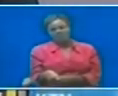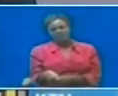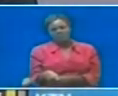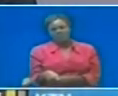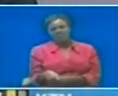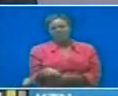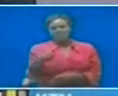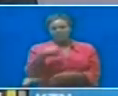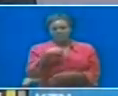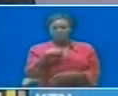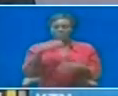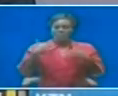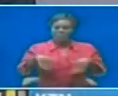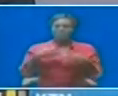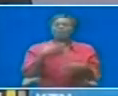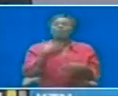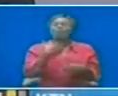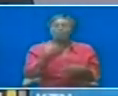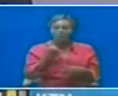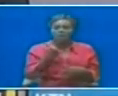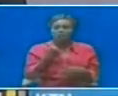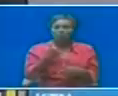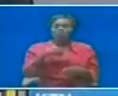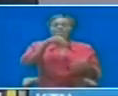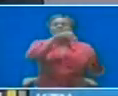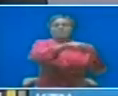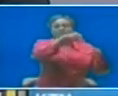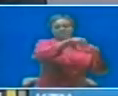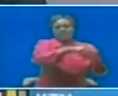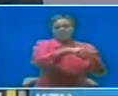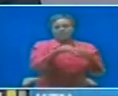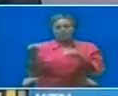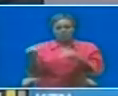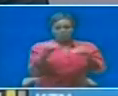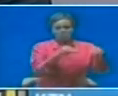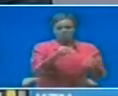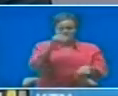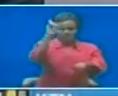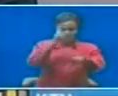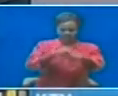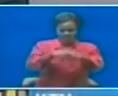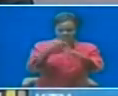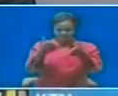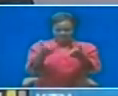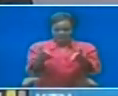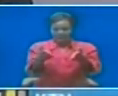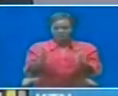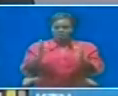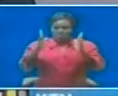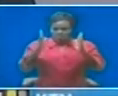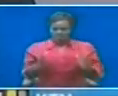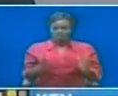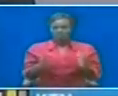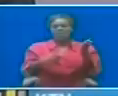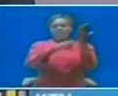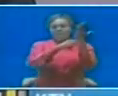there is a charge to it. People are willing to substantially invest. We've moved to the era of great personal branding. You know,